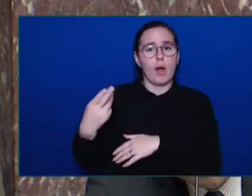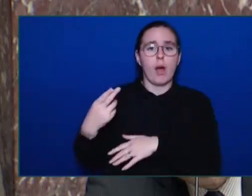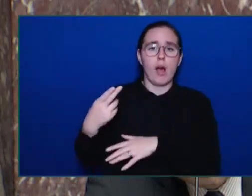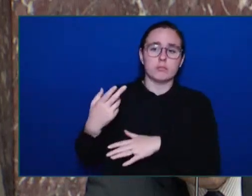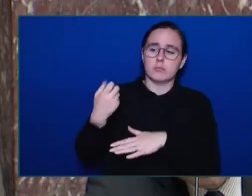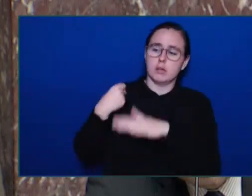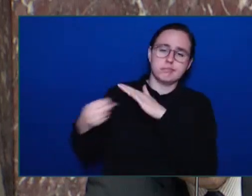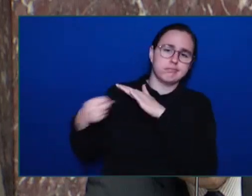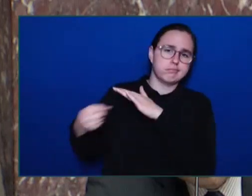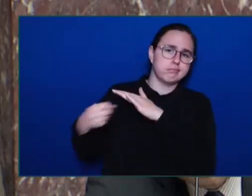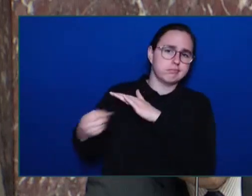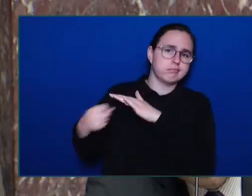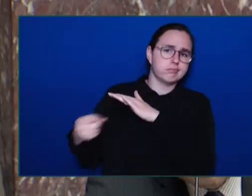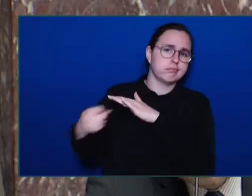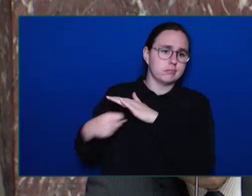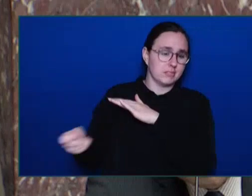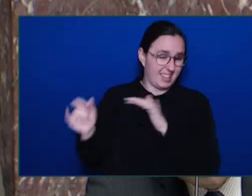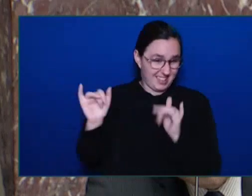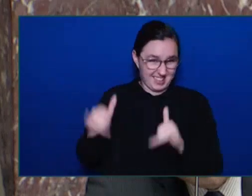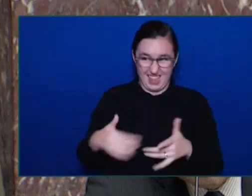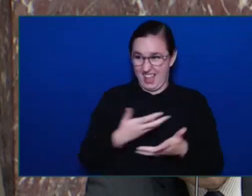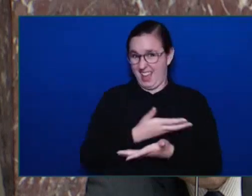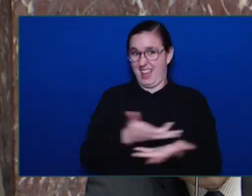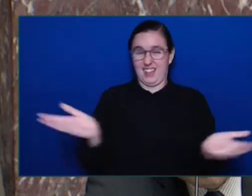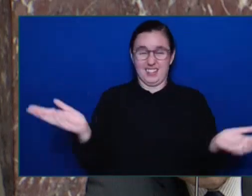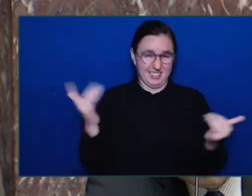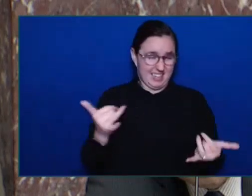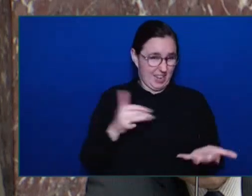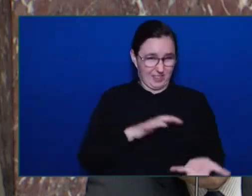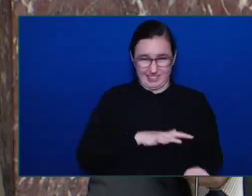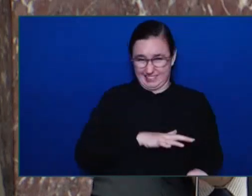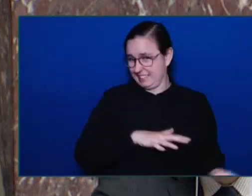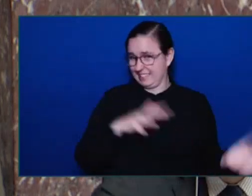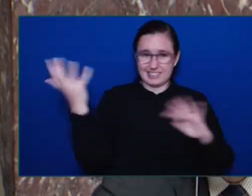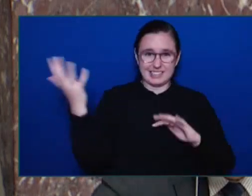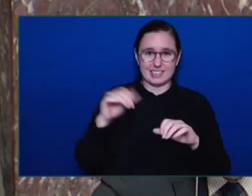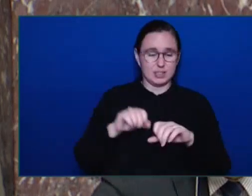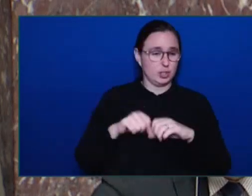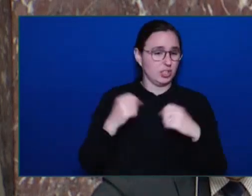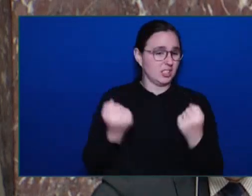and violence. And that is squarely on the shoulders of this government.